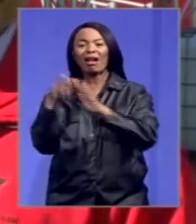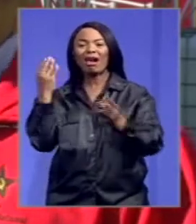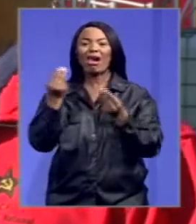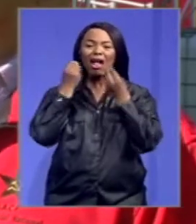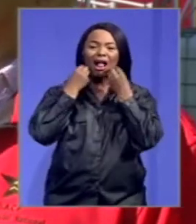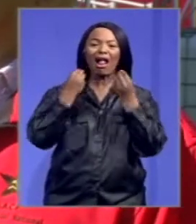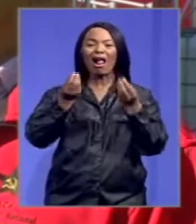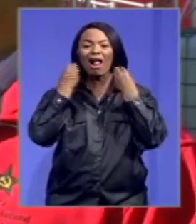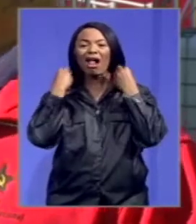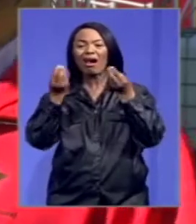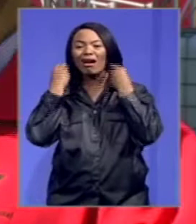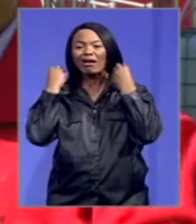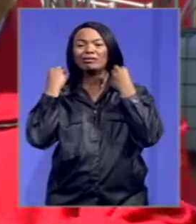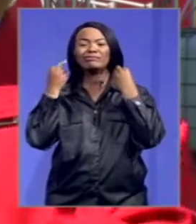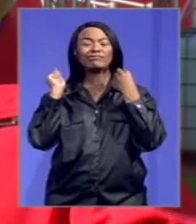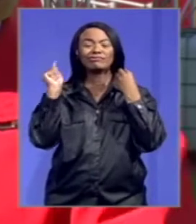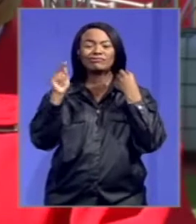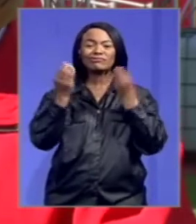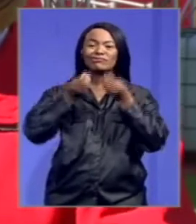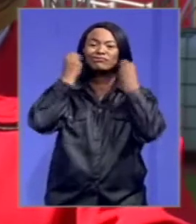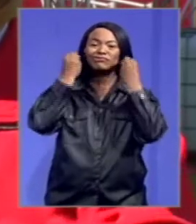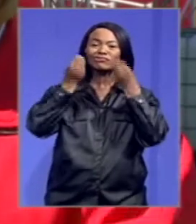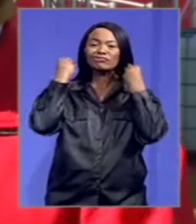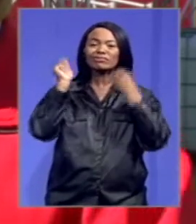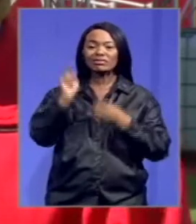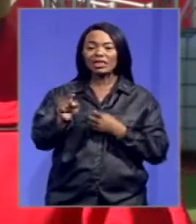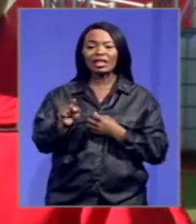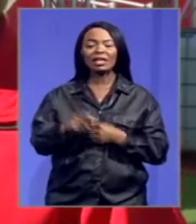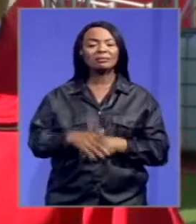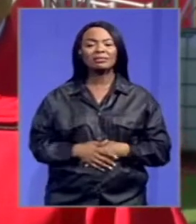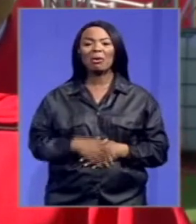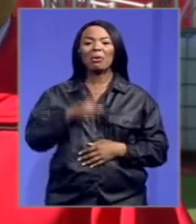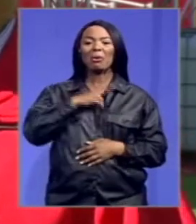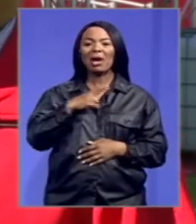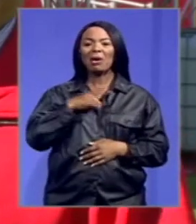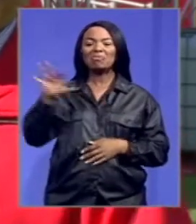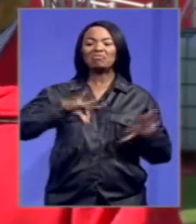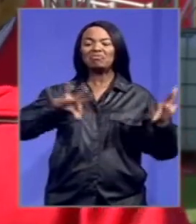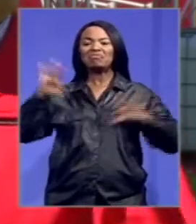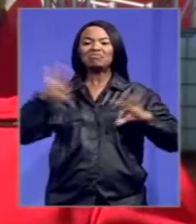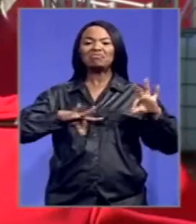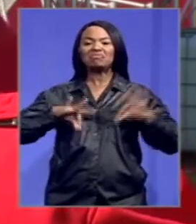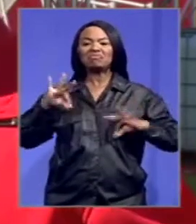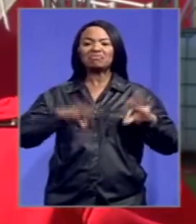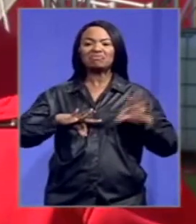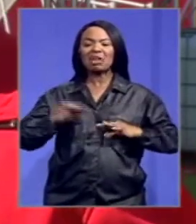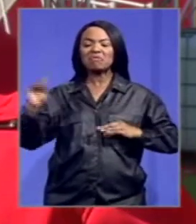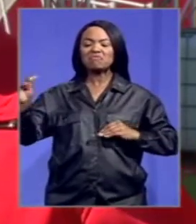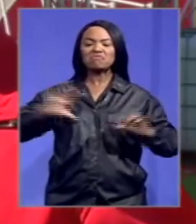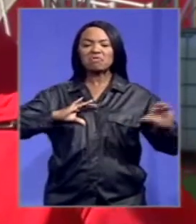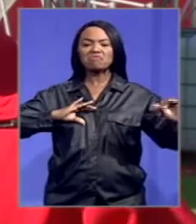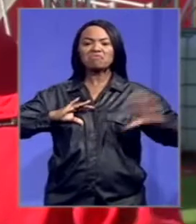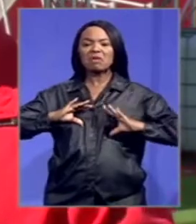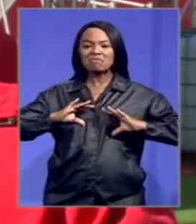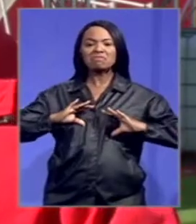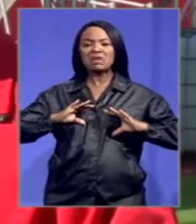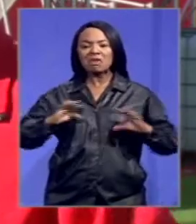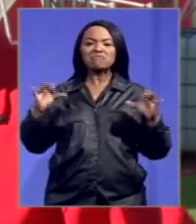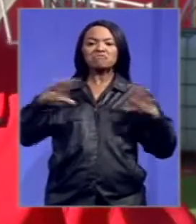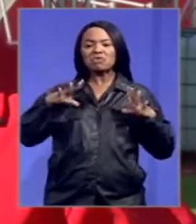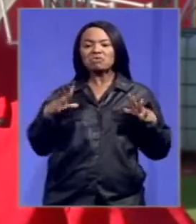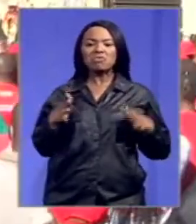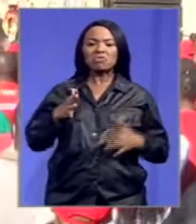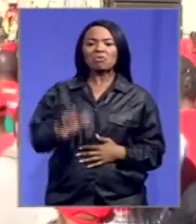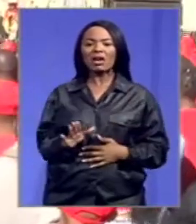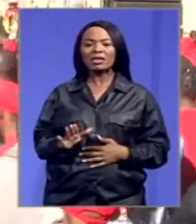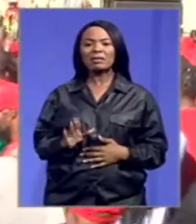the state for personalized, selfish accumulation, and billions of rands, have actually been